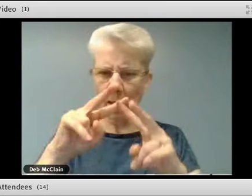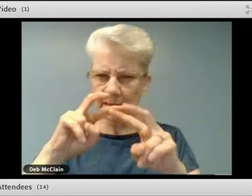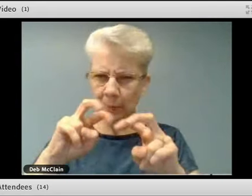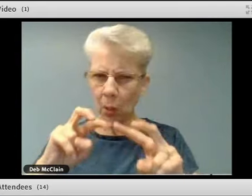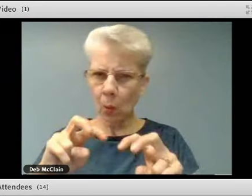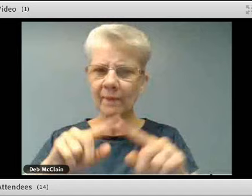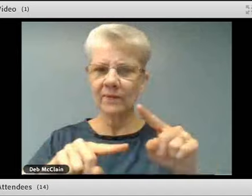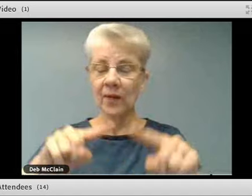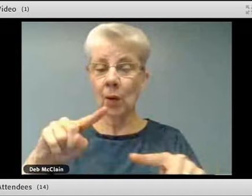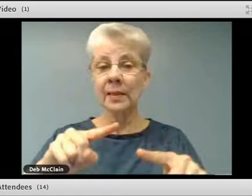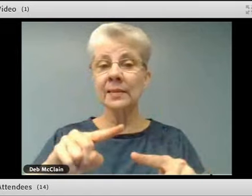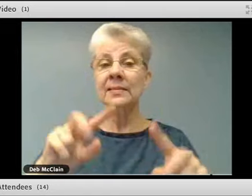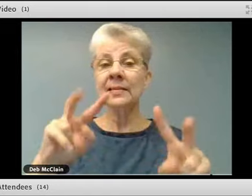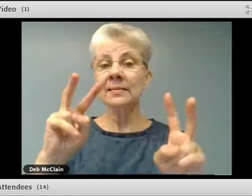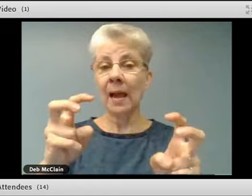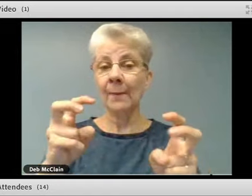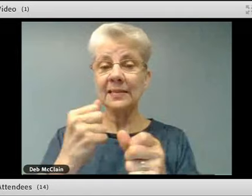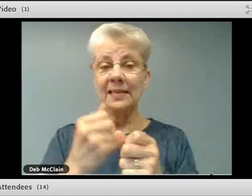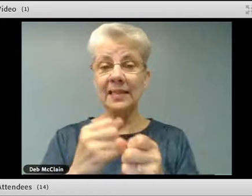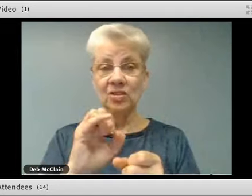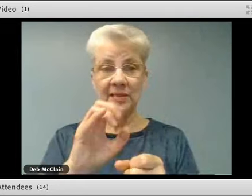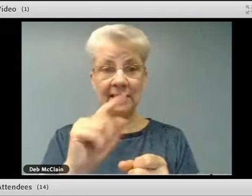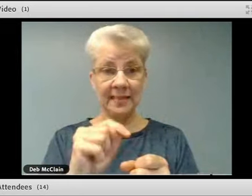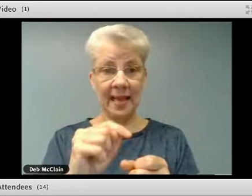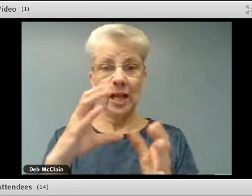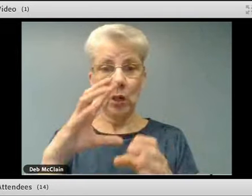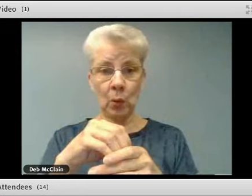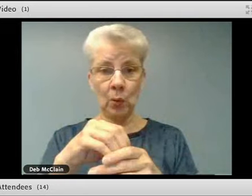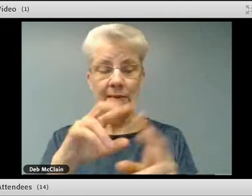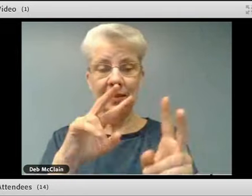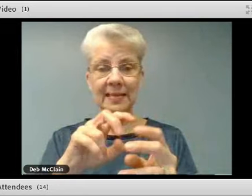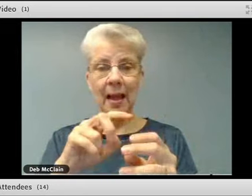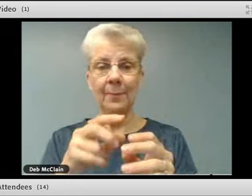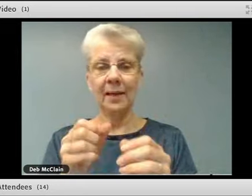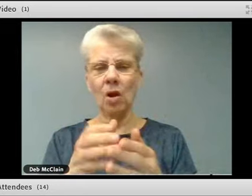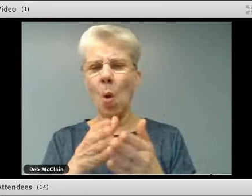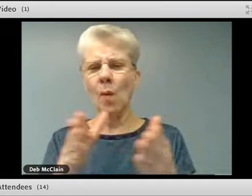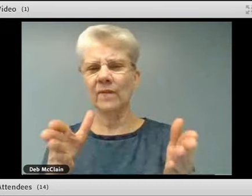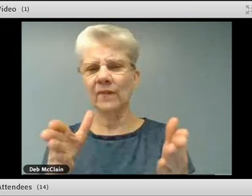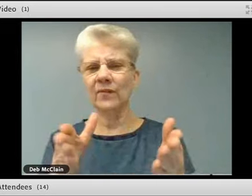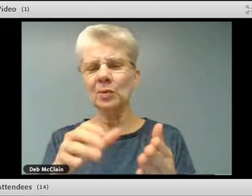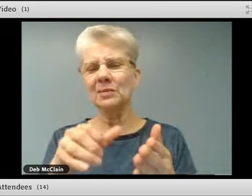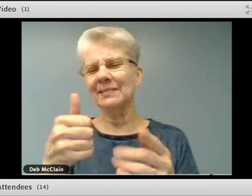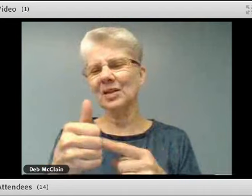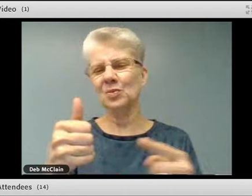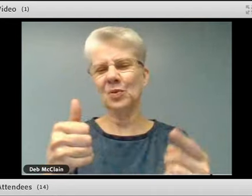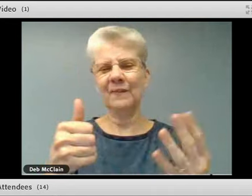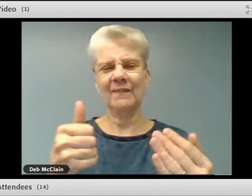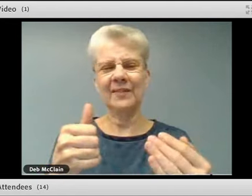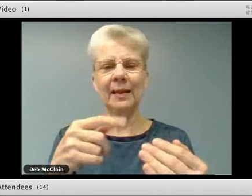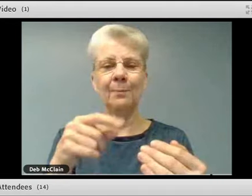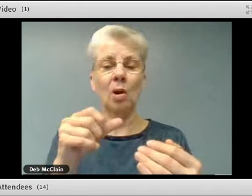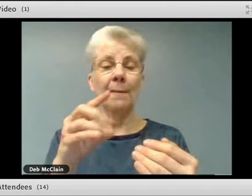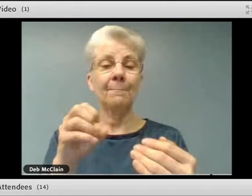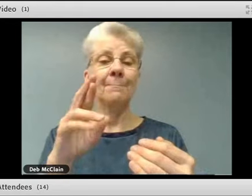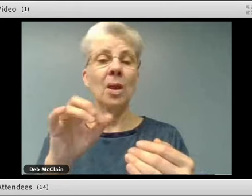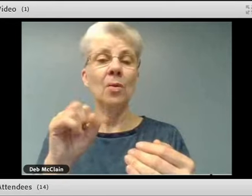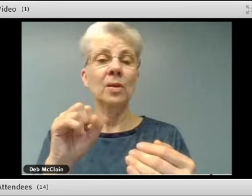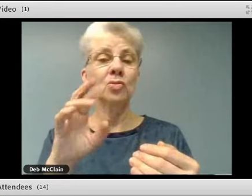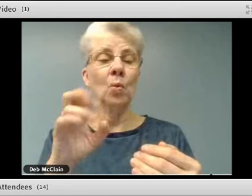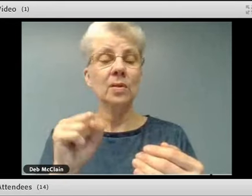topics, and each set includes a topic overview, 10 to 15 primary sources, links